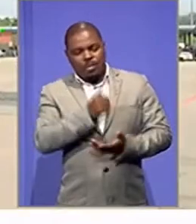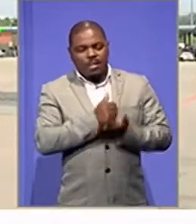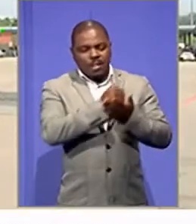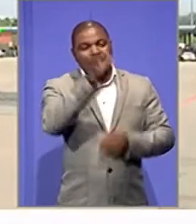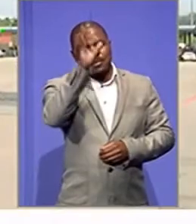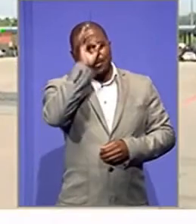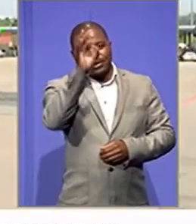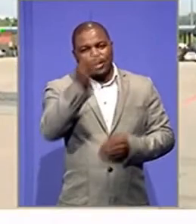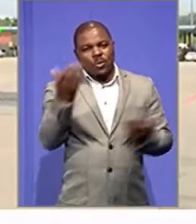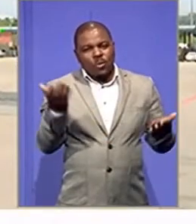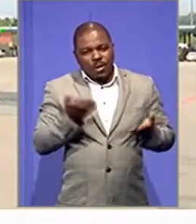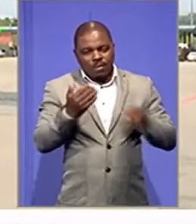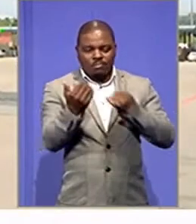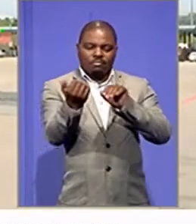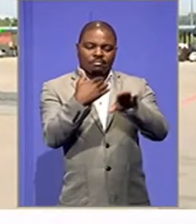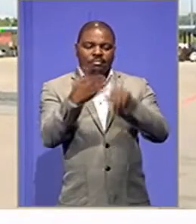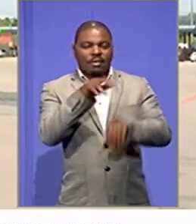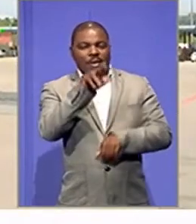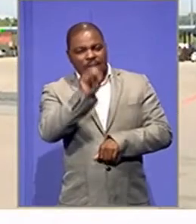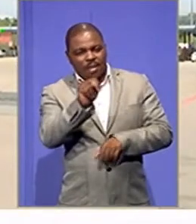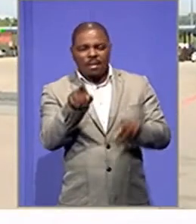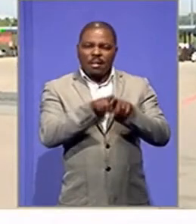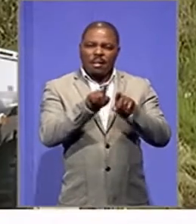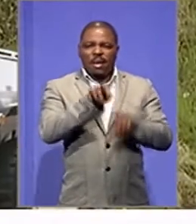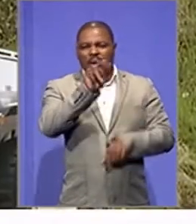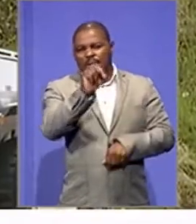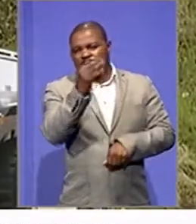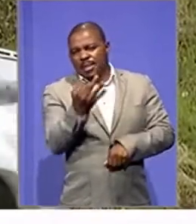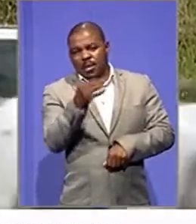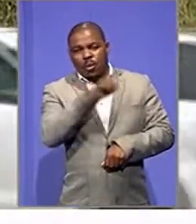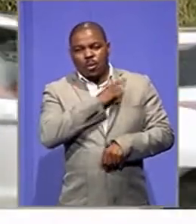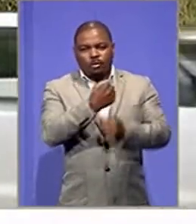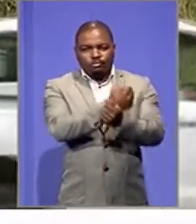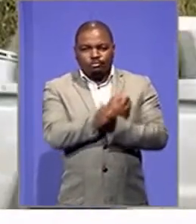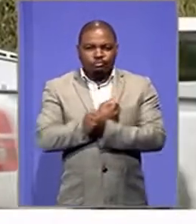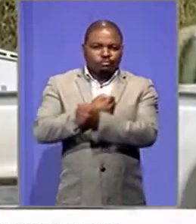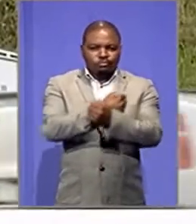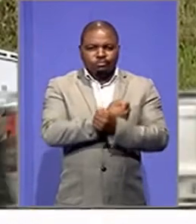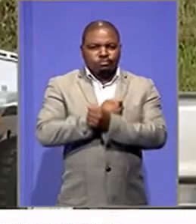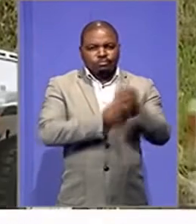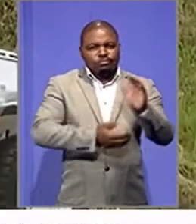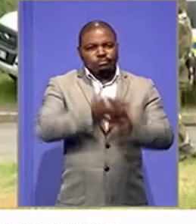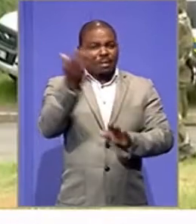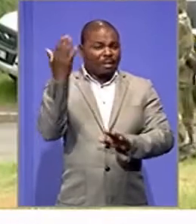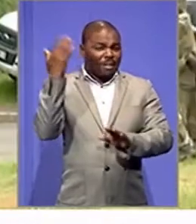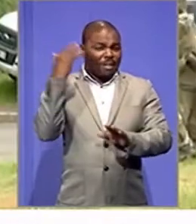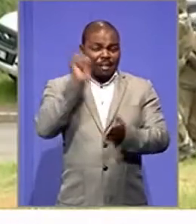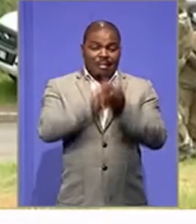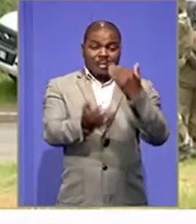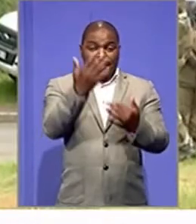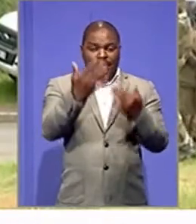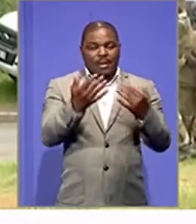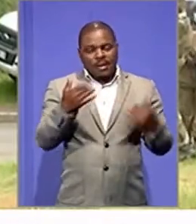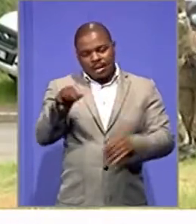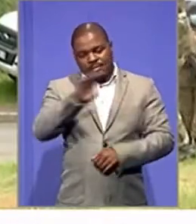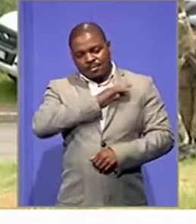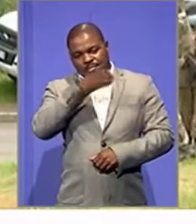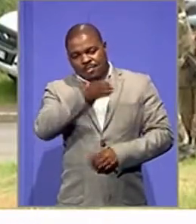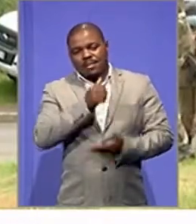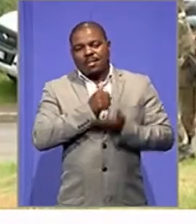mebila e meholo ka hara naha e jwalo ka N3 mo dilori tse tsamaisang thepa di ile tsa tjheswa merusung e sa tswa feta.